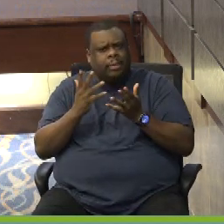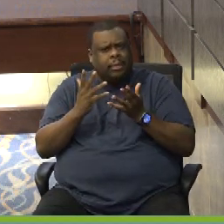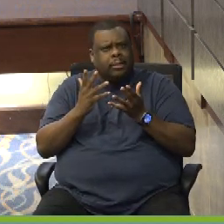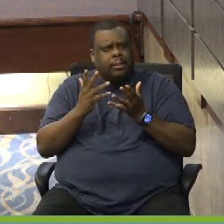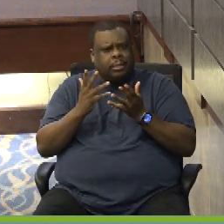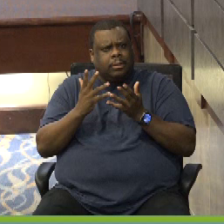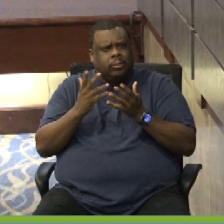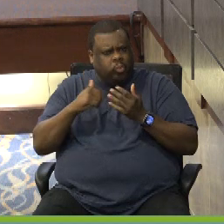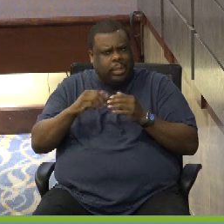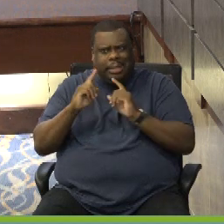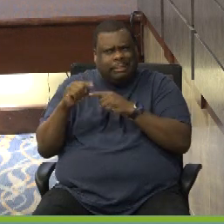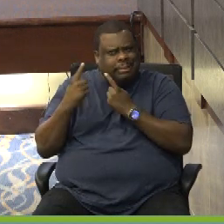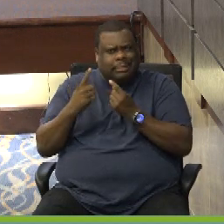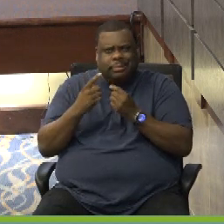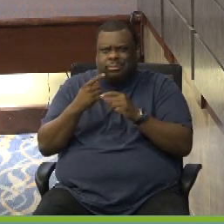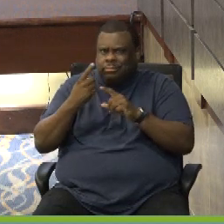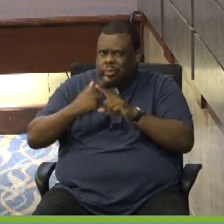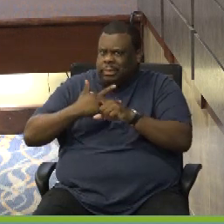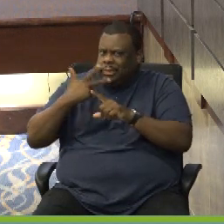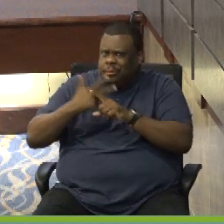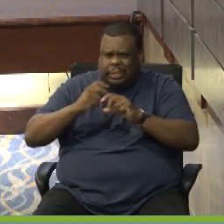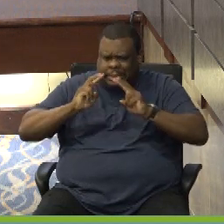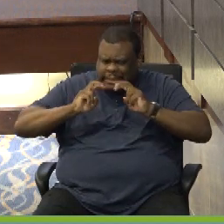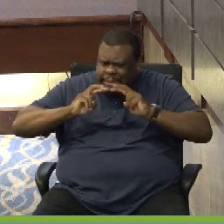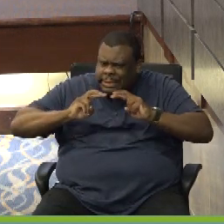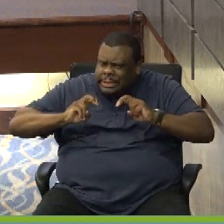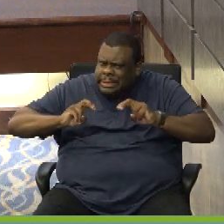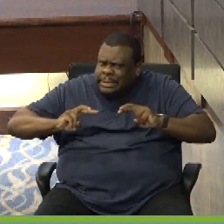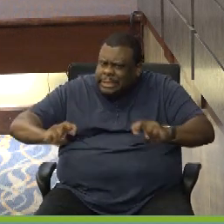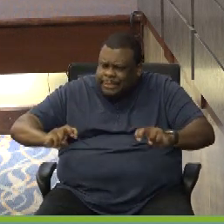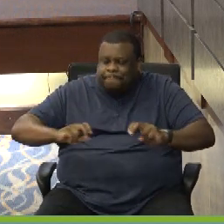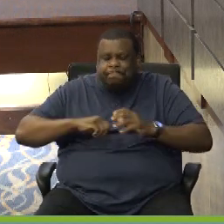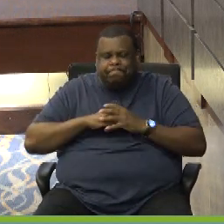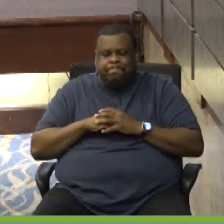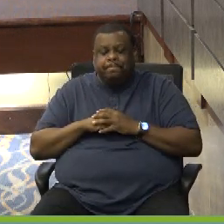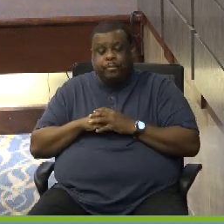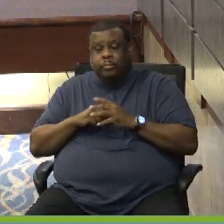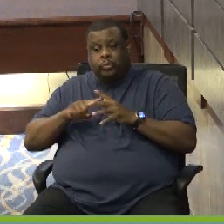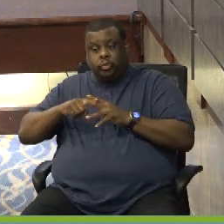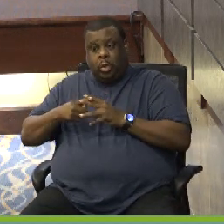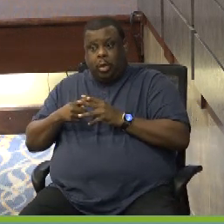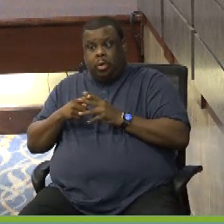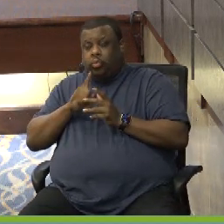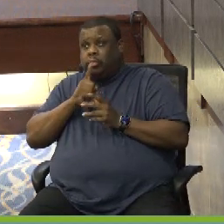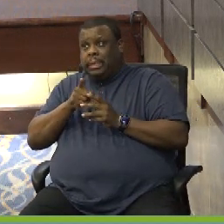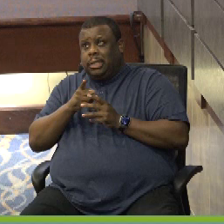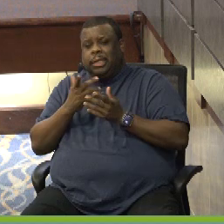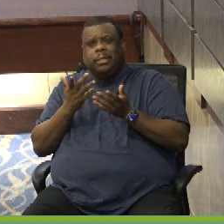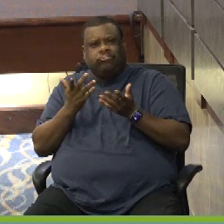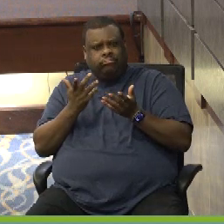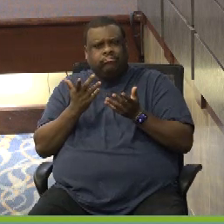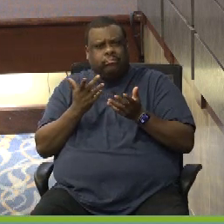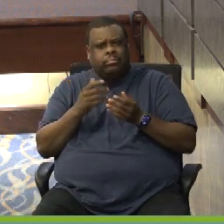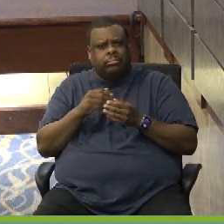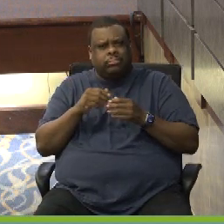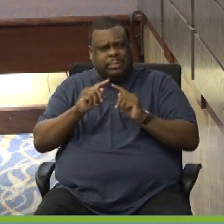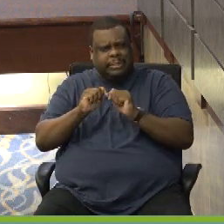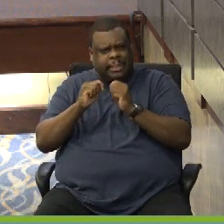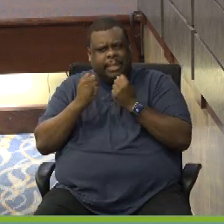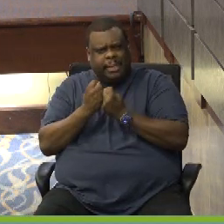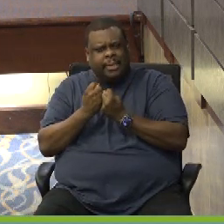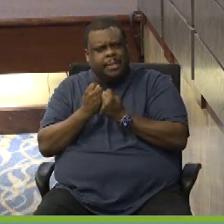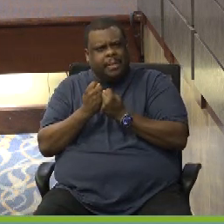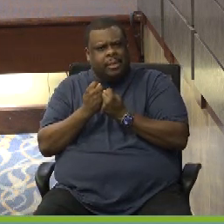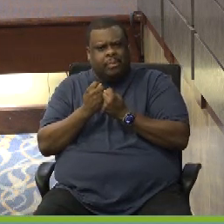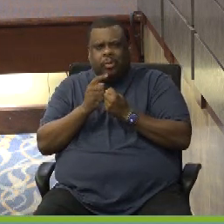of research in order to inform all of our work. And so we started that process off with really deploying our team